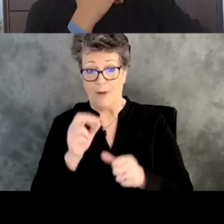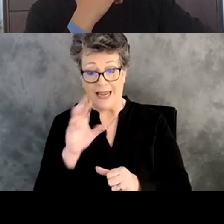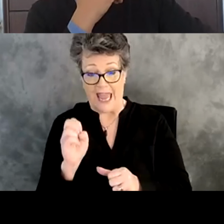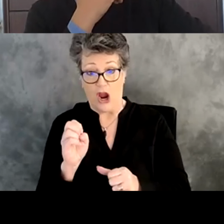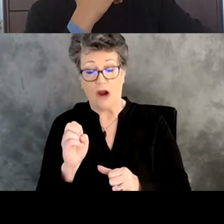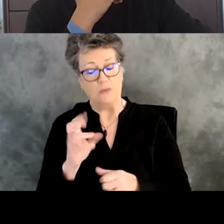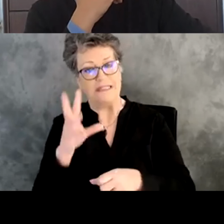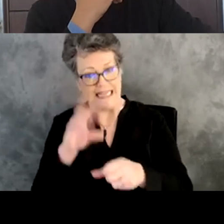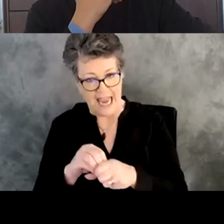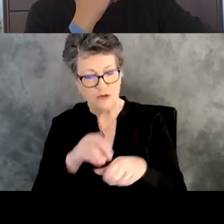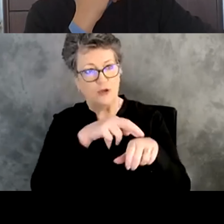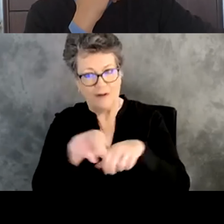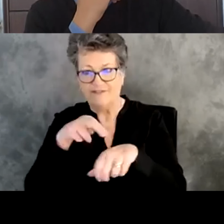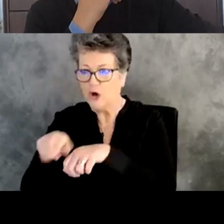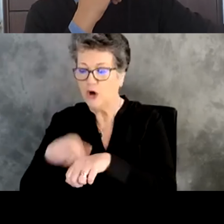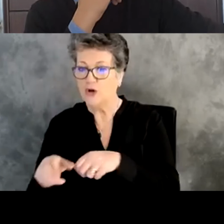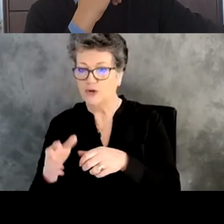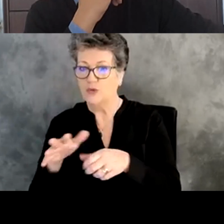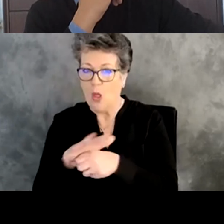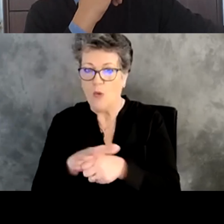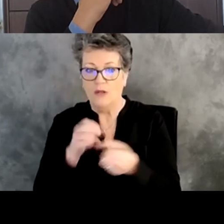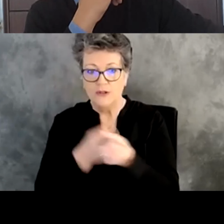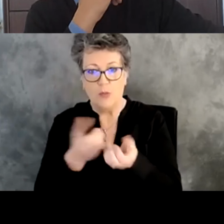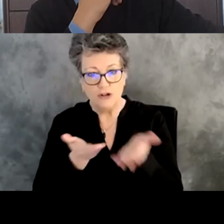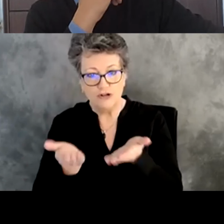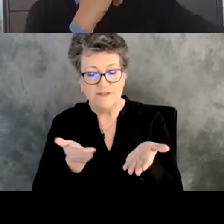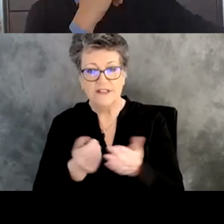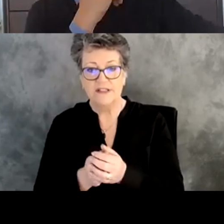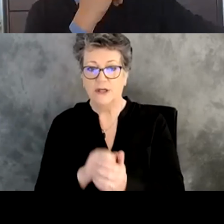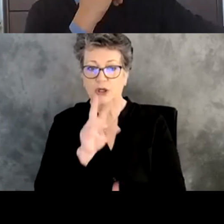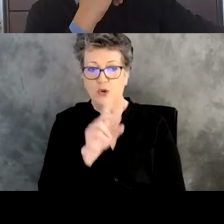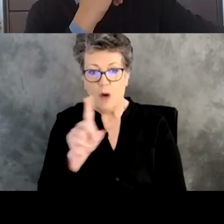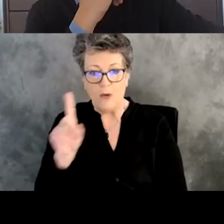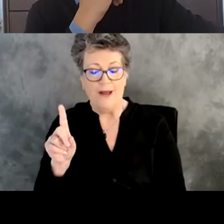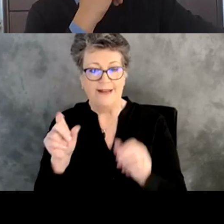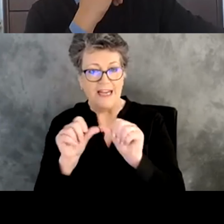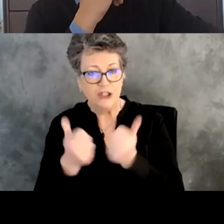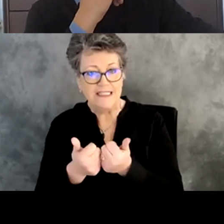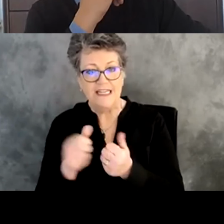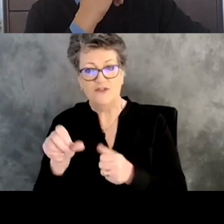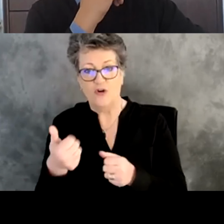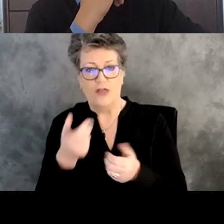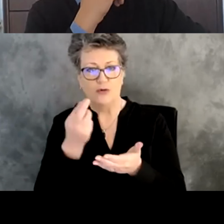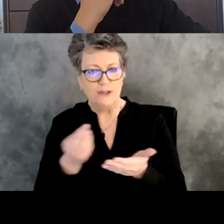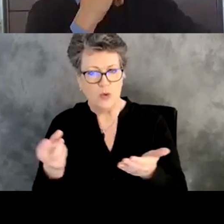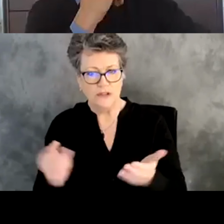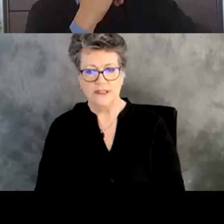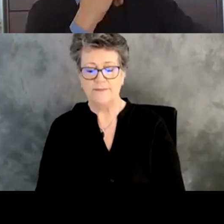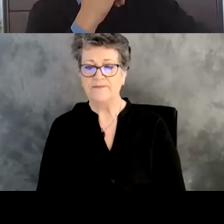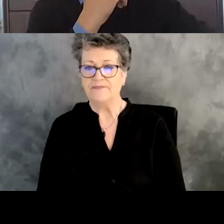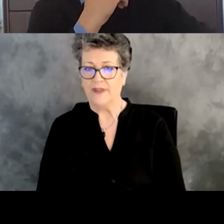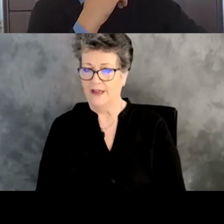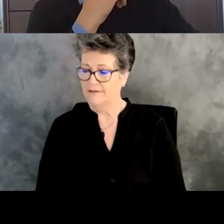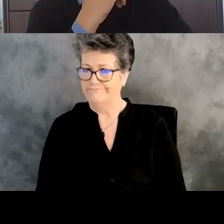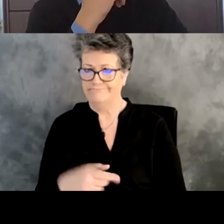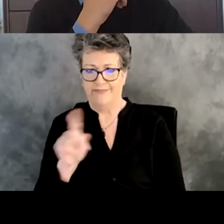engaged, trying to refer her to local support services, the local 211 agency for other resources that